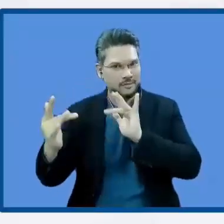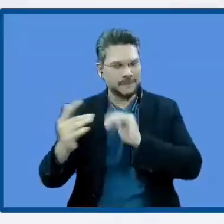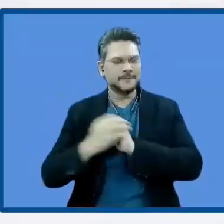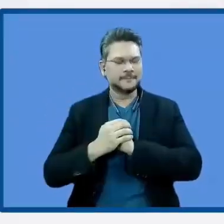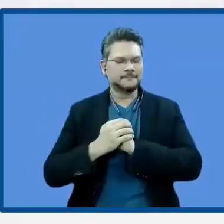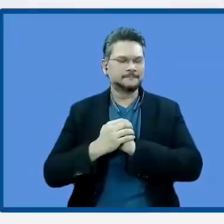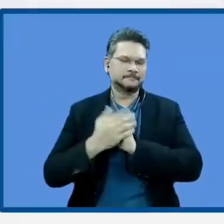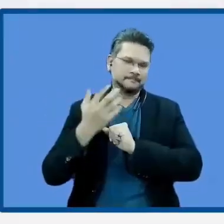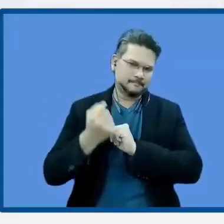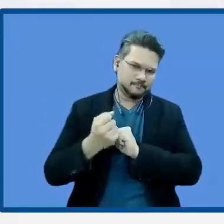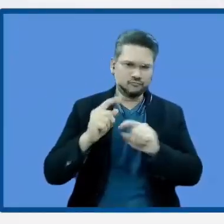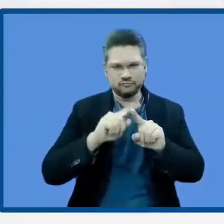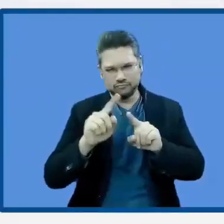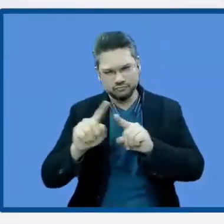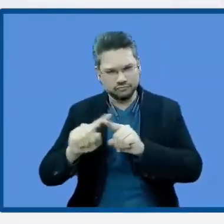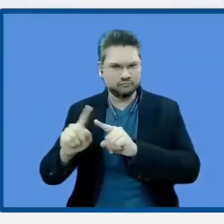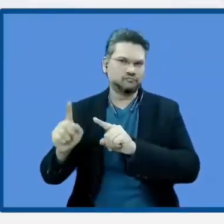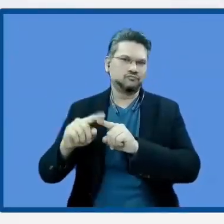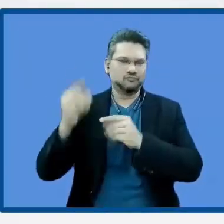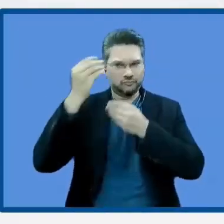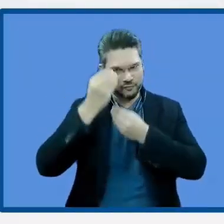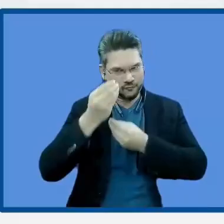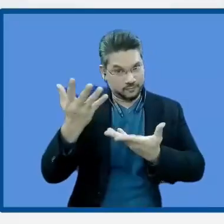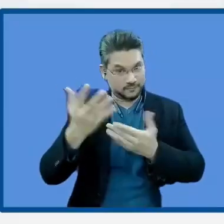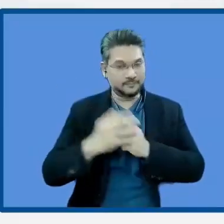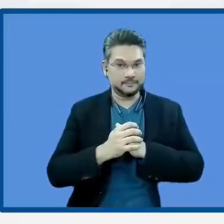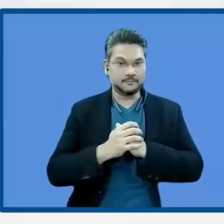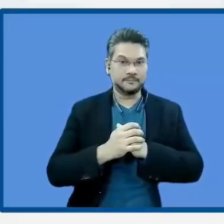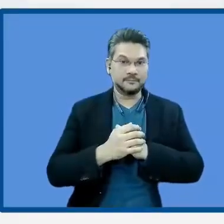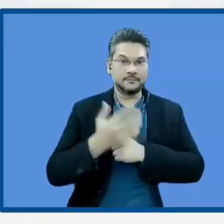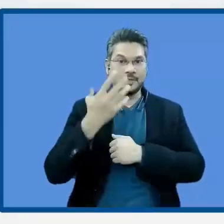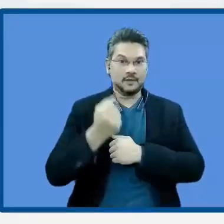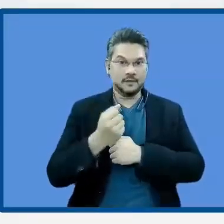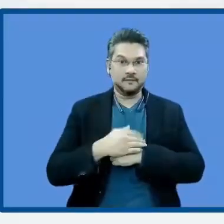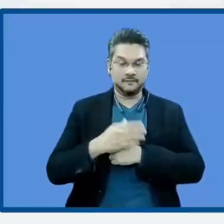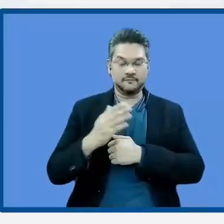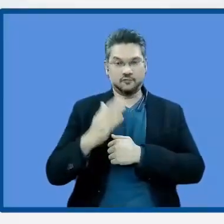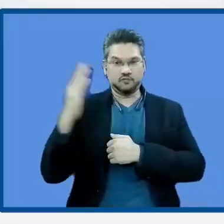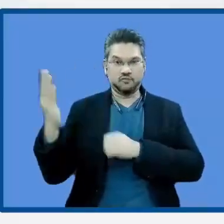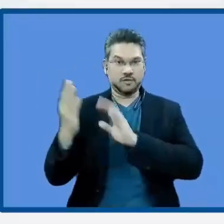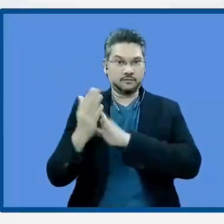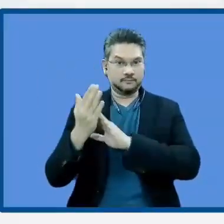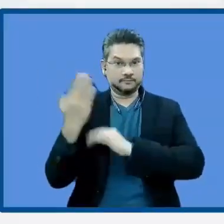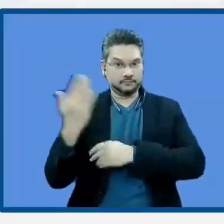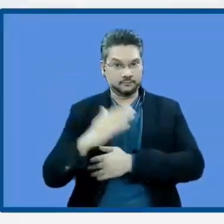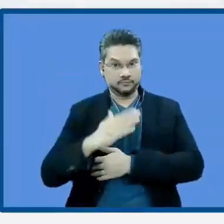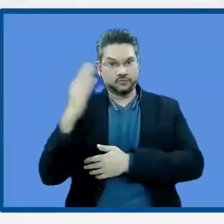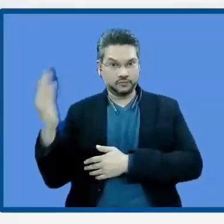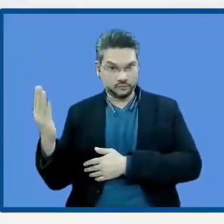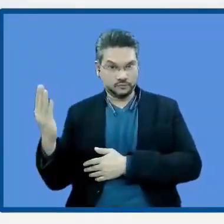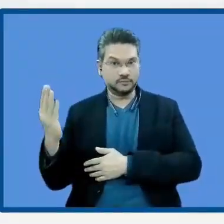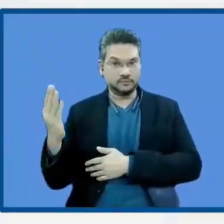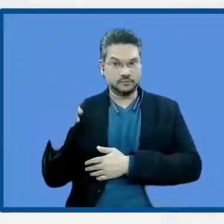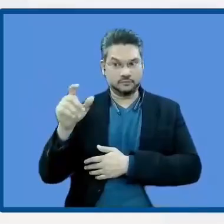or issues. First, on your right-hand side, you have the option to listen to the